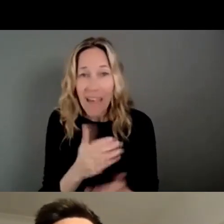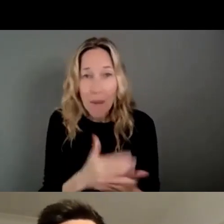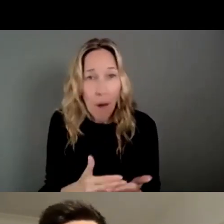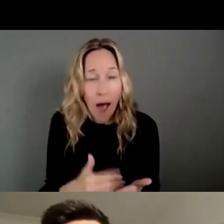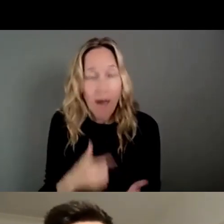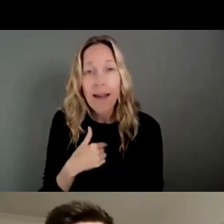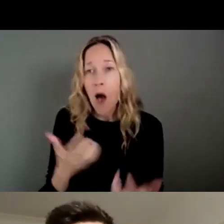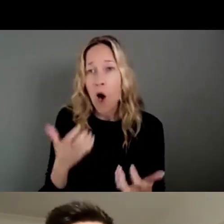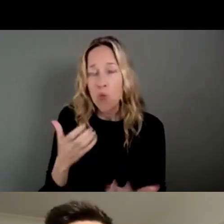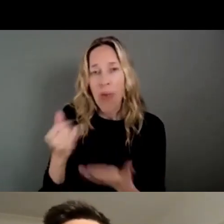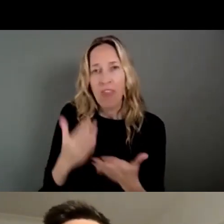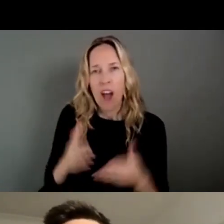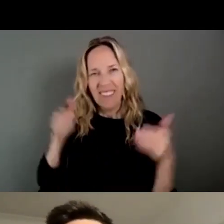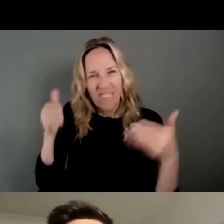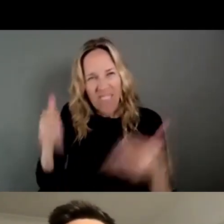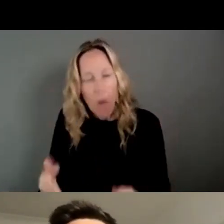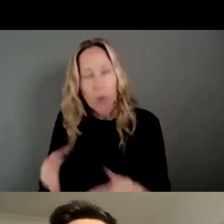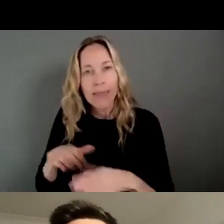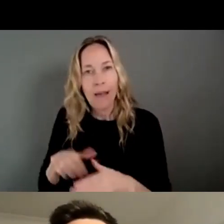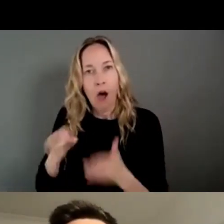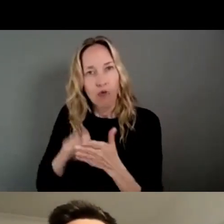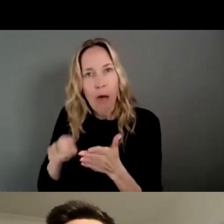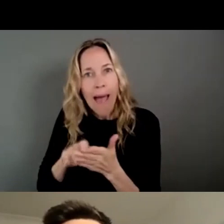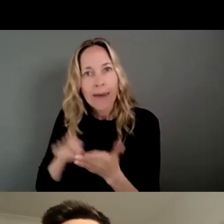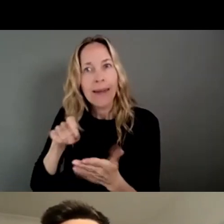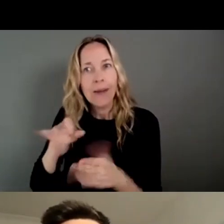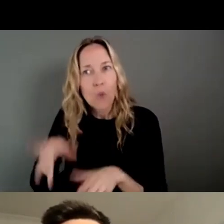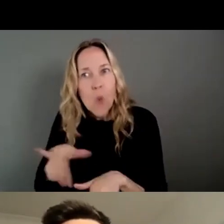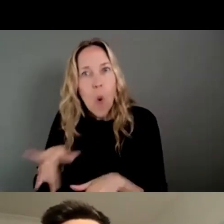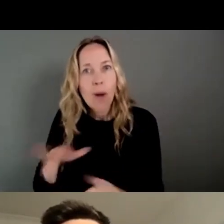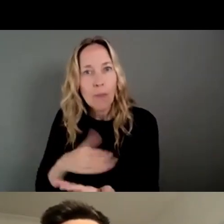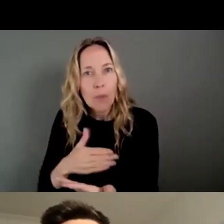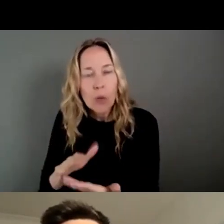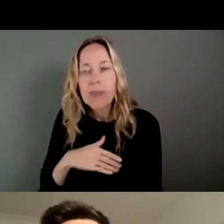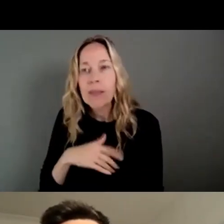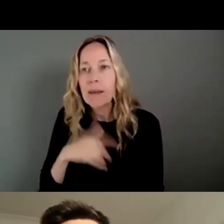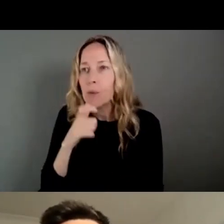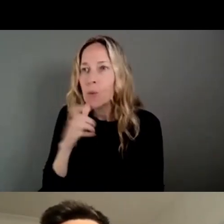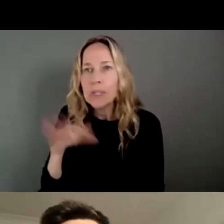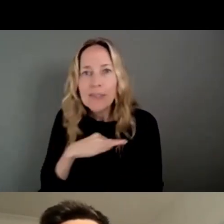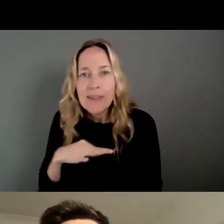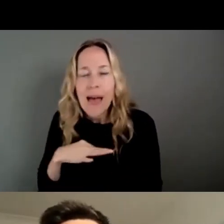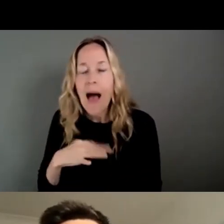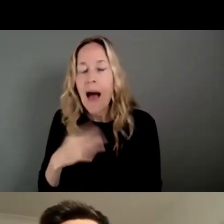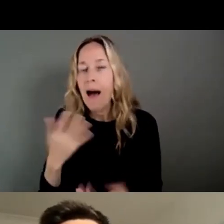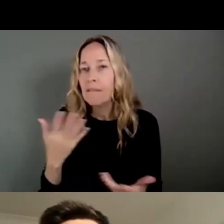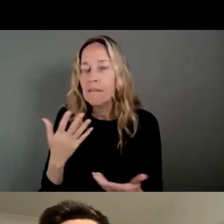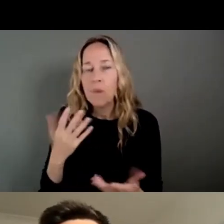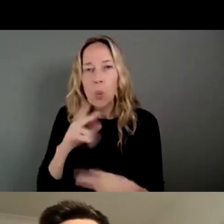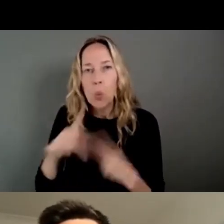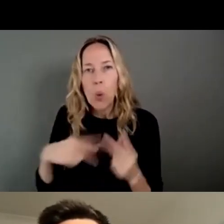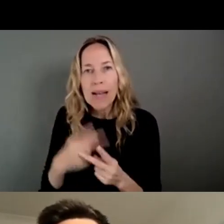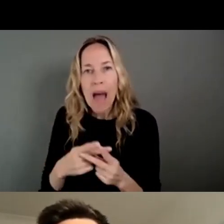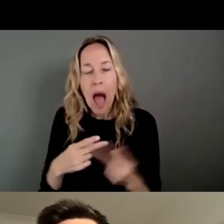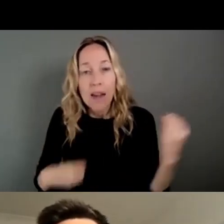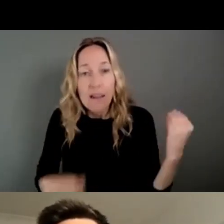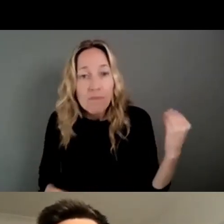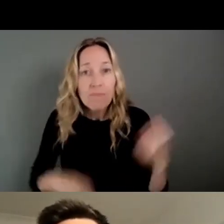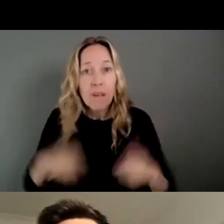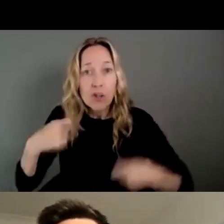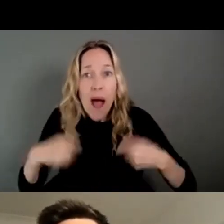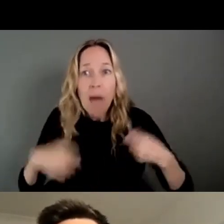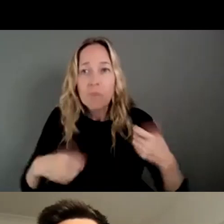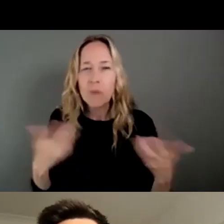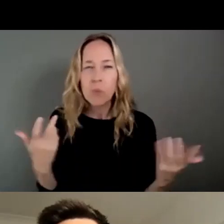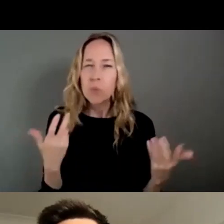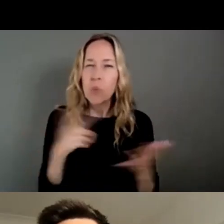that story. What's your story? Who's your personnel? Who do you want? What's your instrumentation? And then Trish and I can kind of try